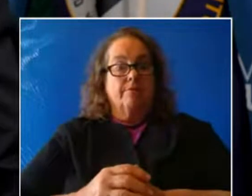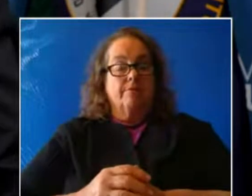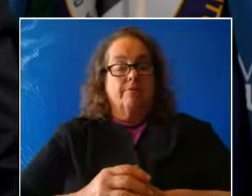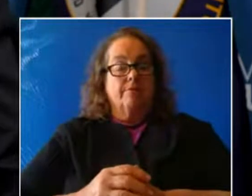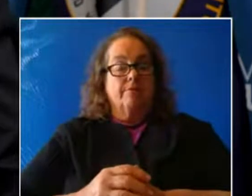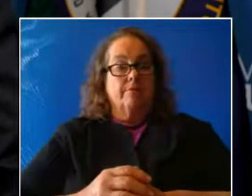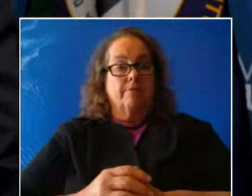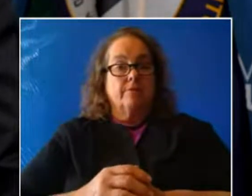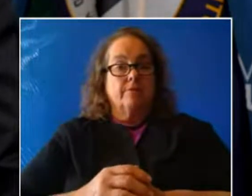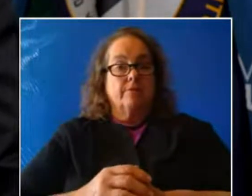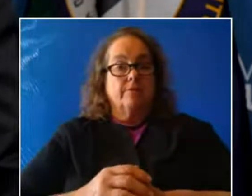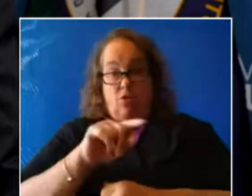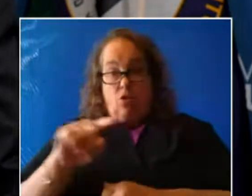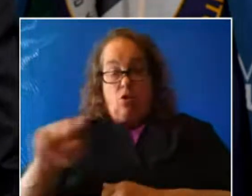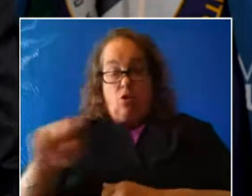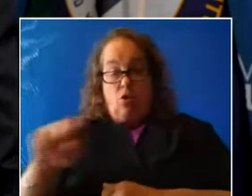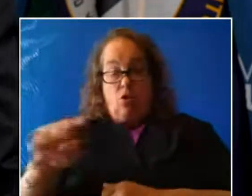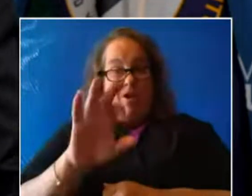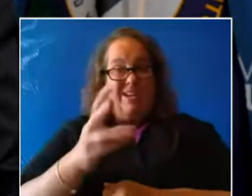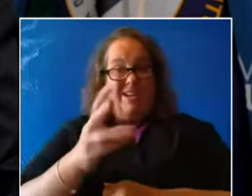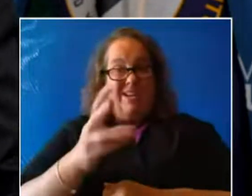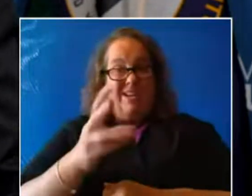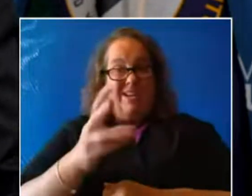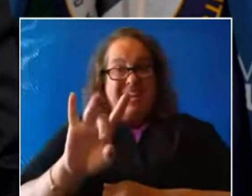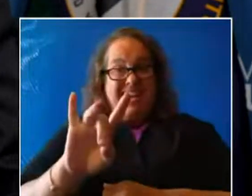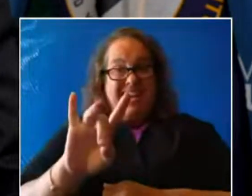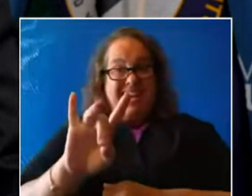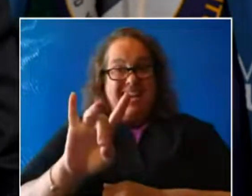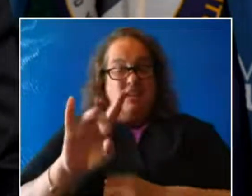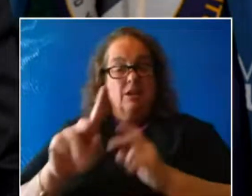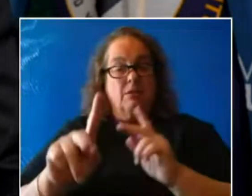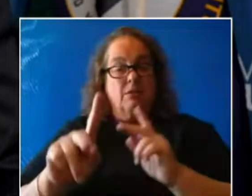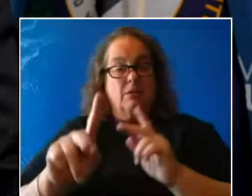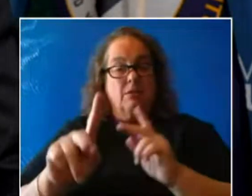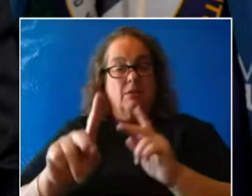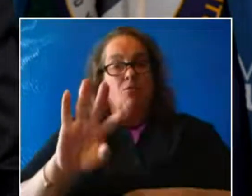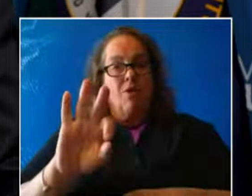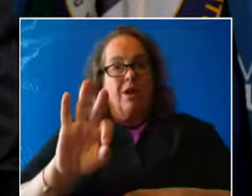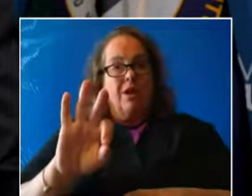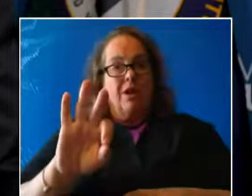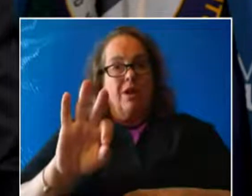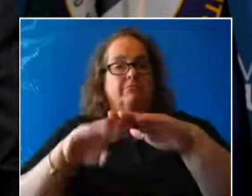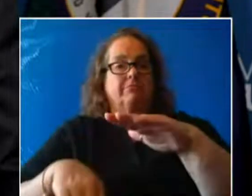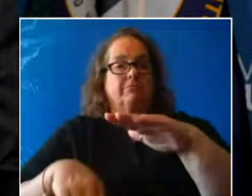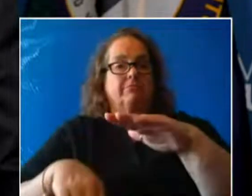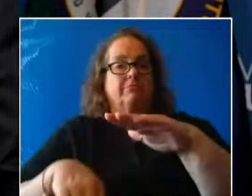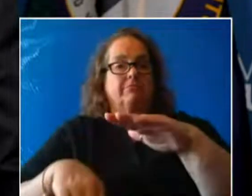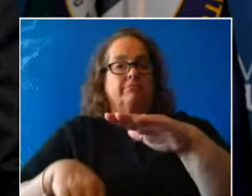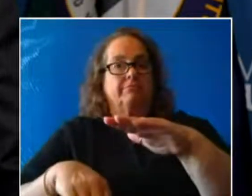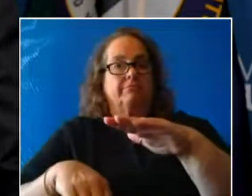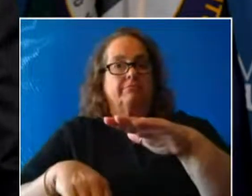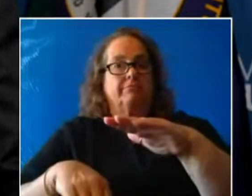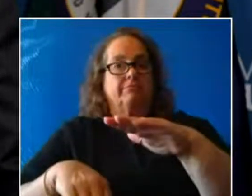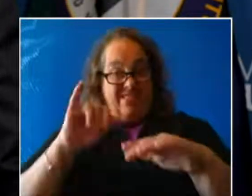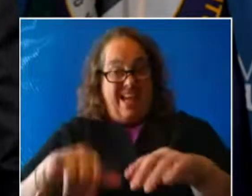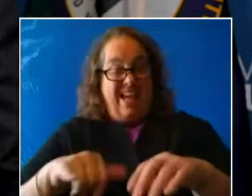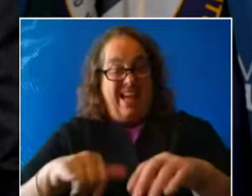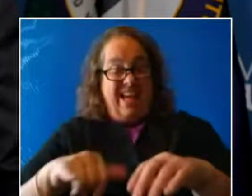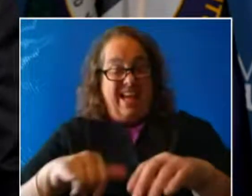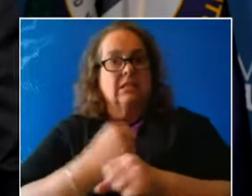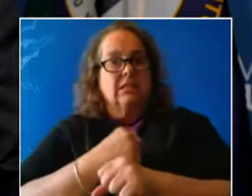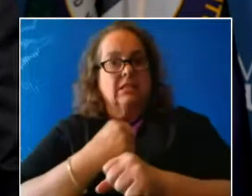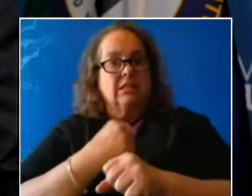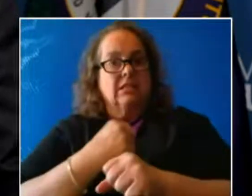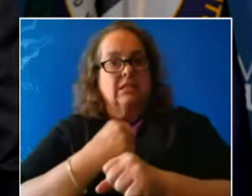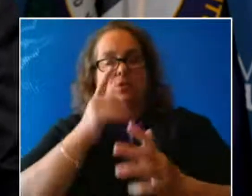168 are individuals 49 and younger. This is going to be a statistic we're going to start talking about because this virus is now